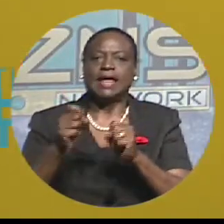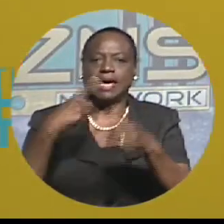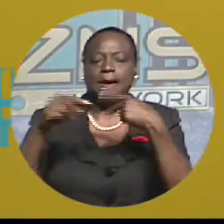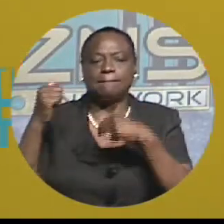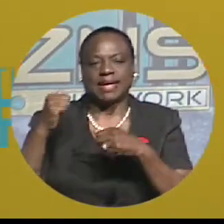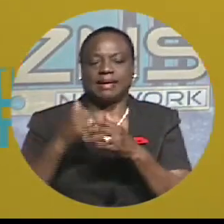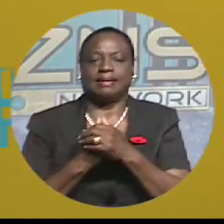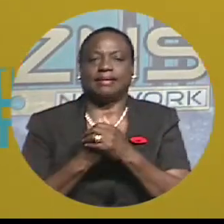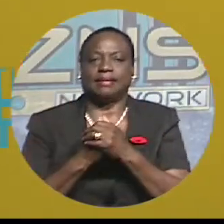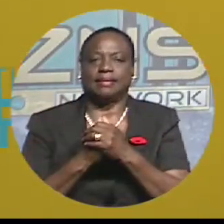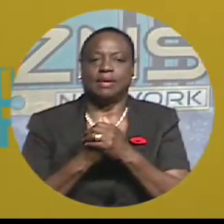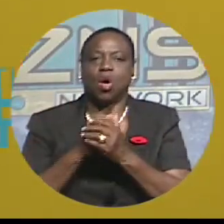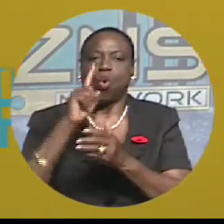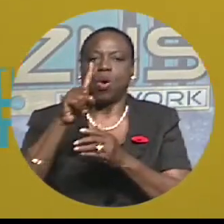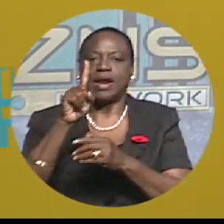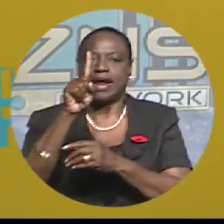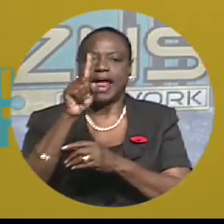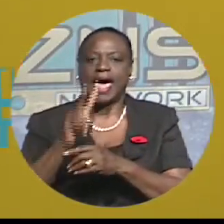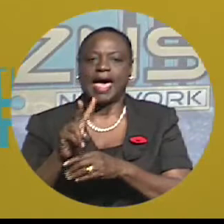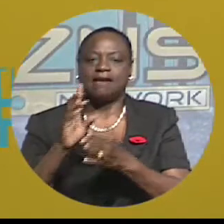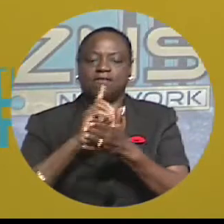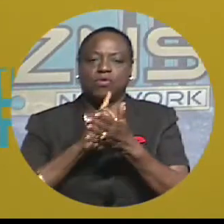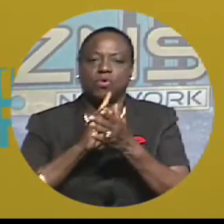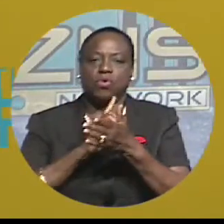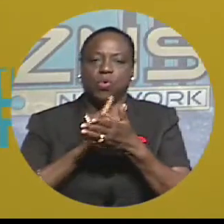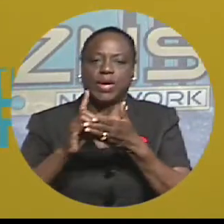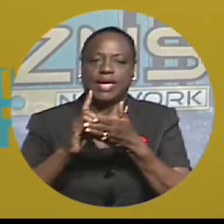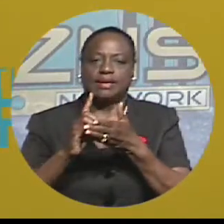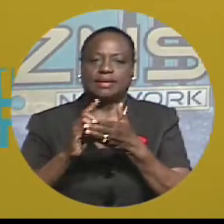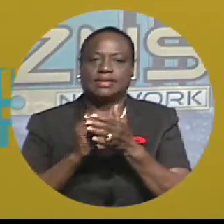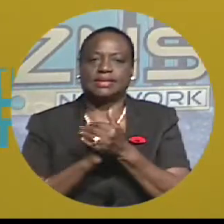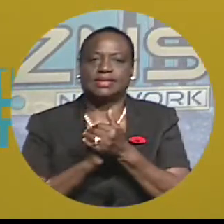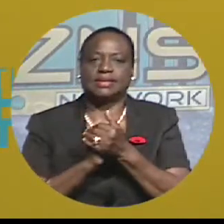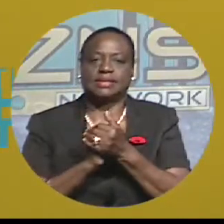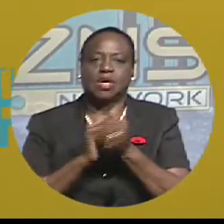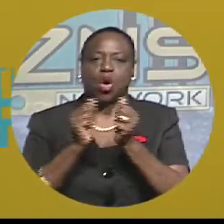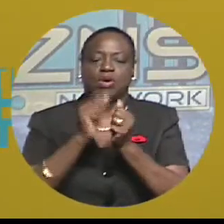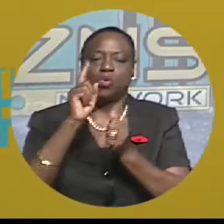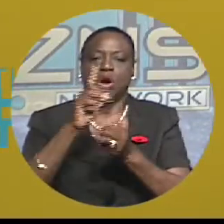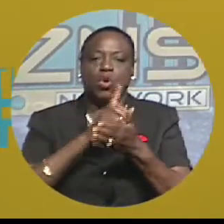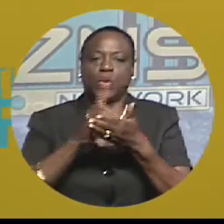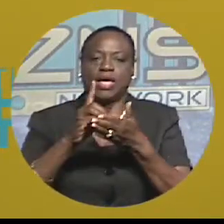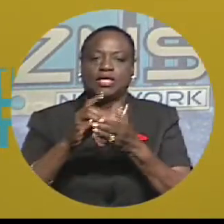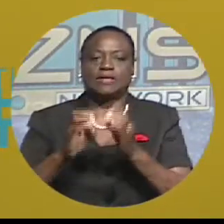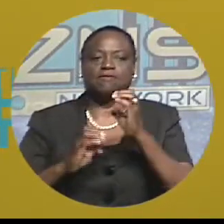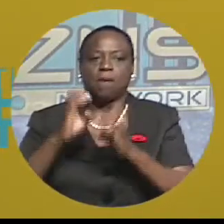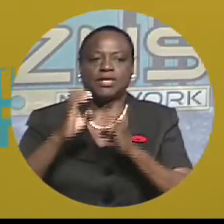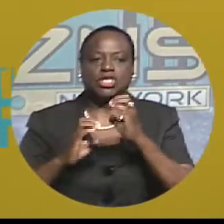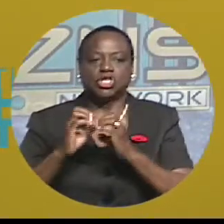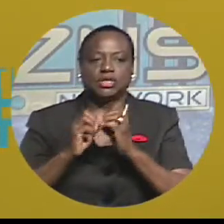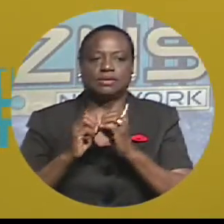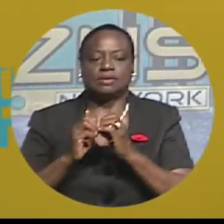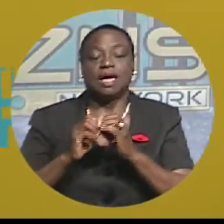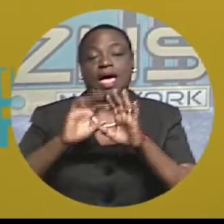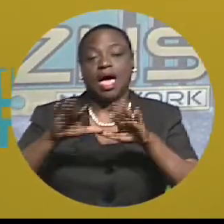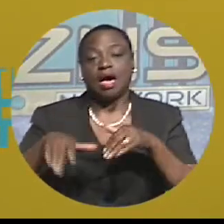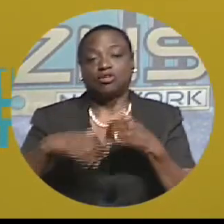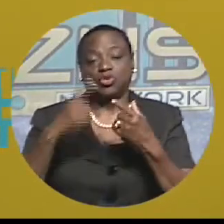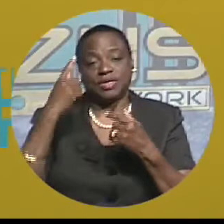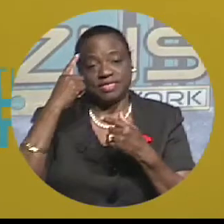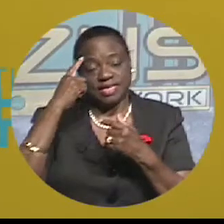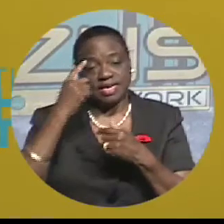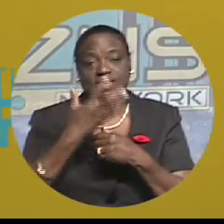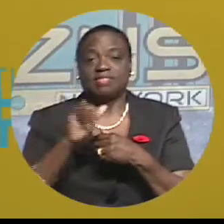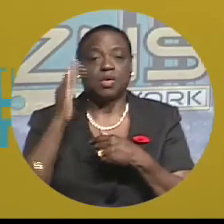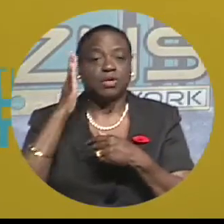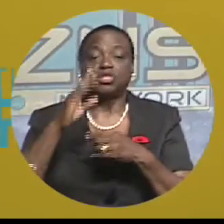return. So it is a week and a half journey with 1 week of competition. How do we think they'll do? I mean, they've both been